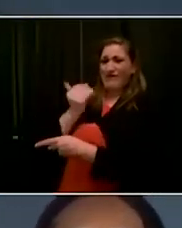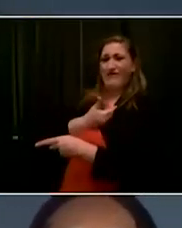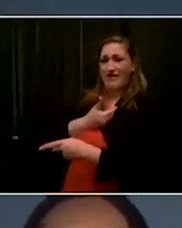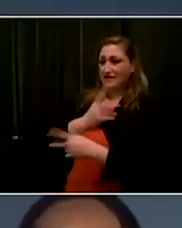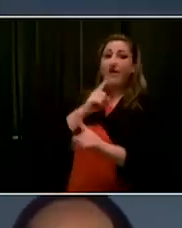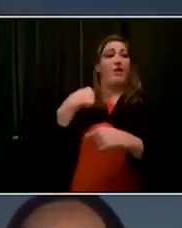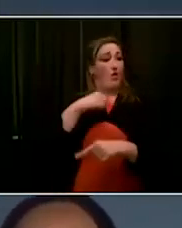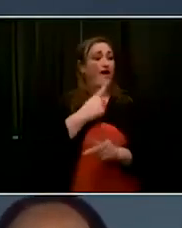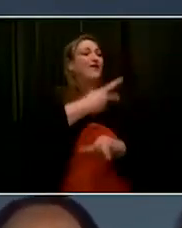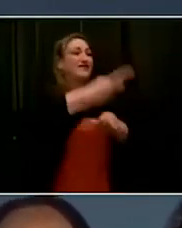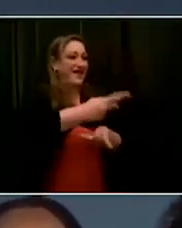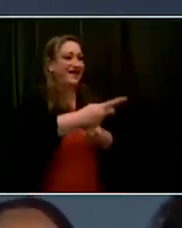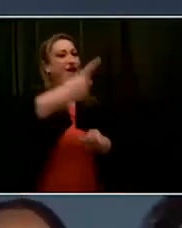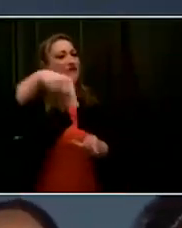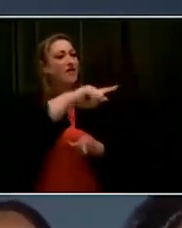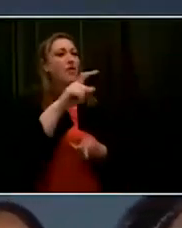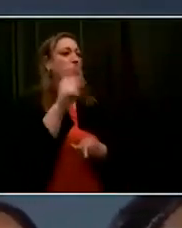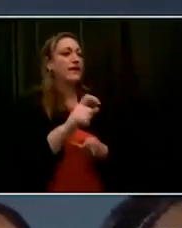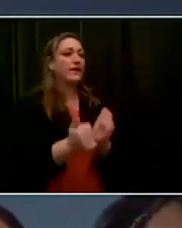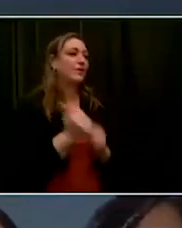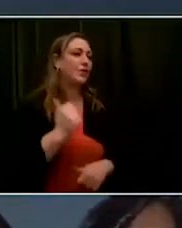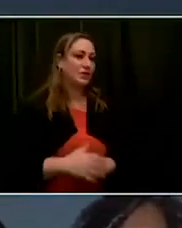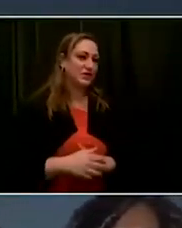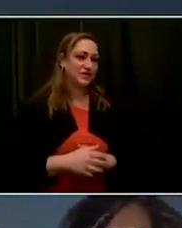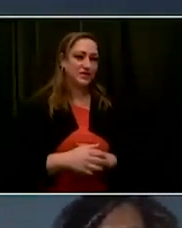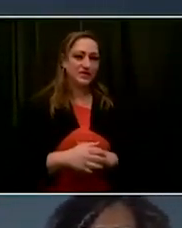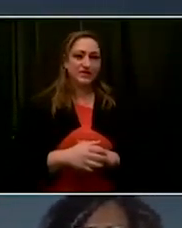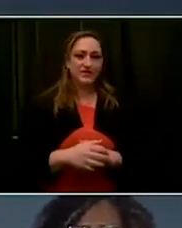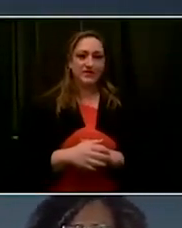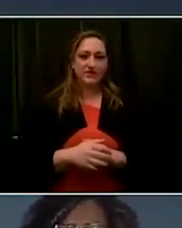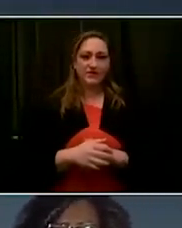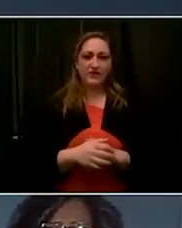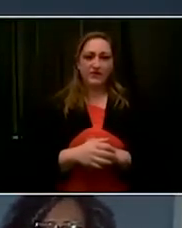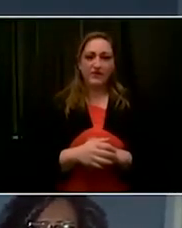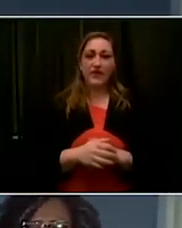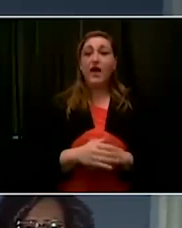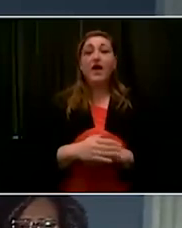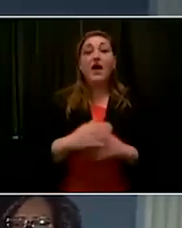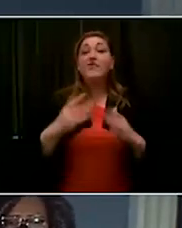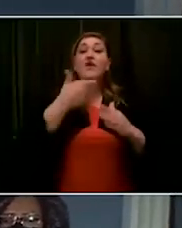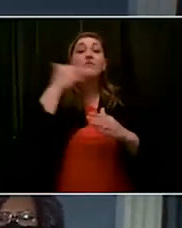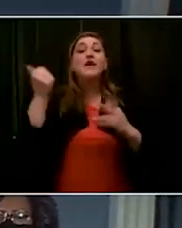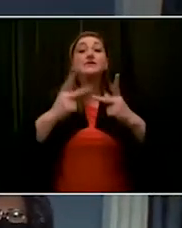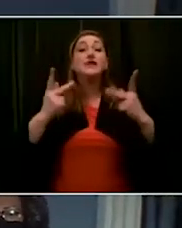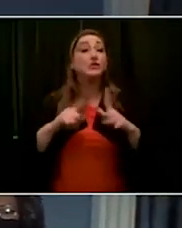care of when they need it most. And there's no better place to start that than New York,